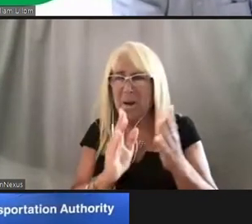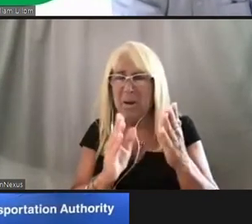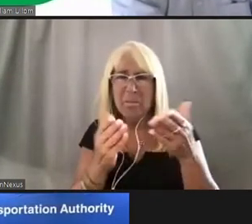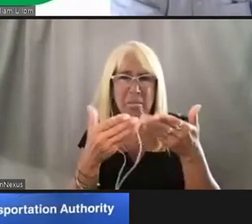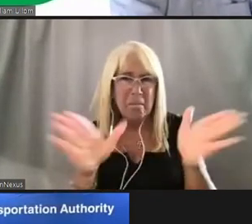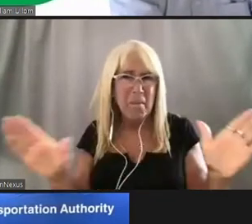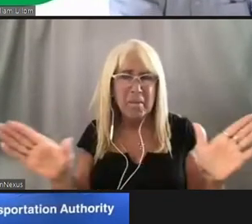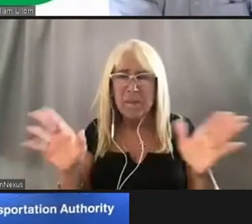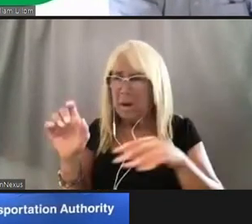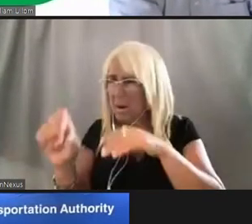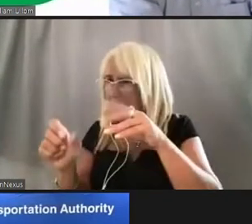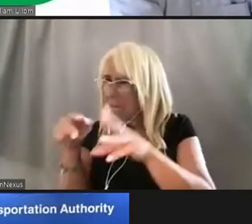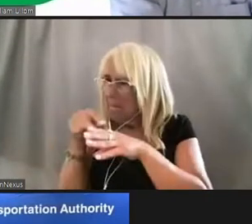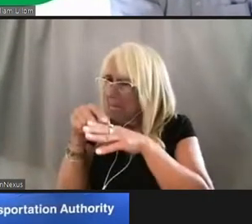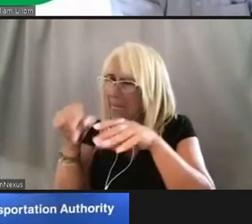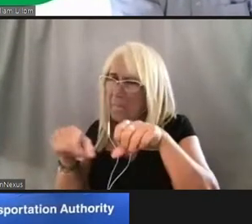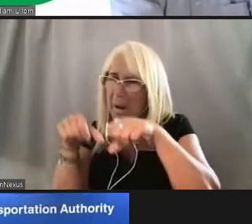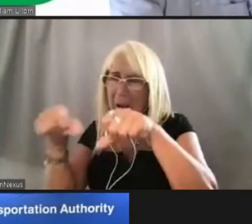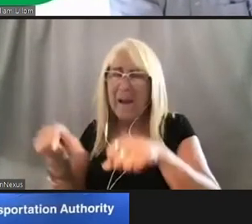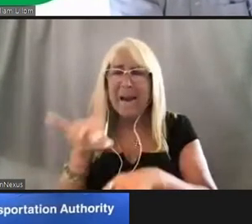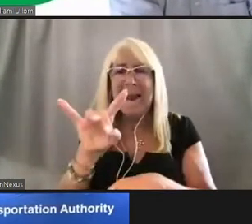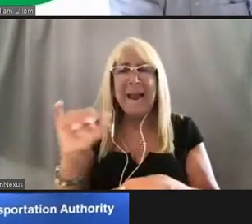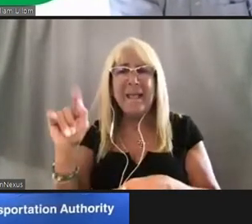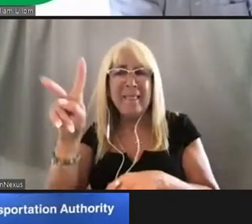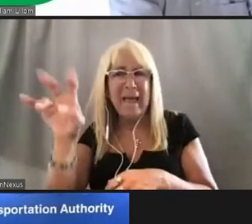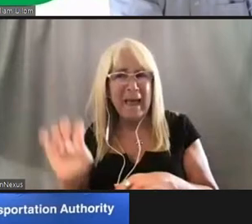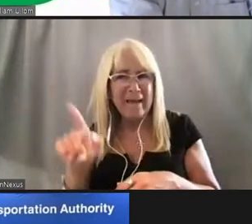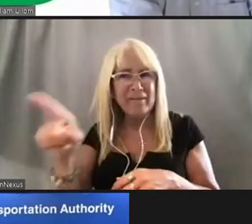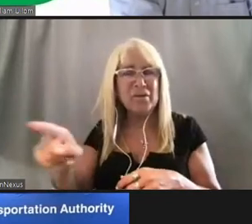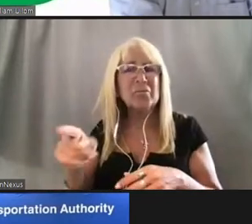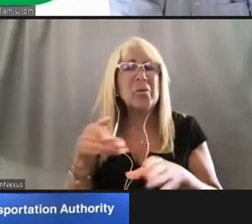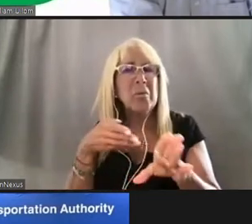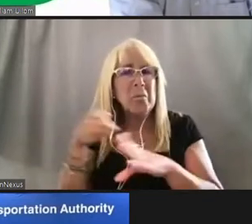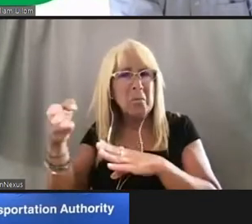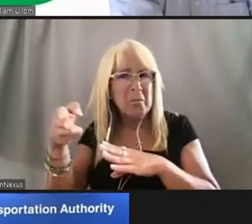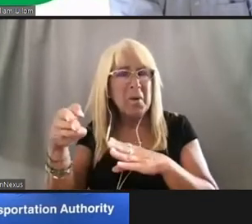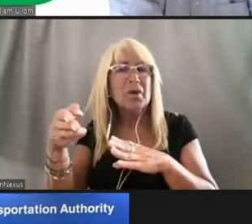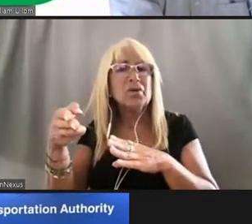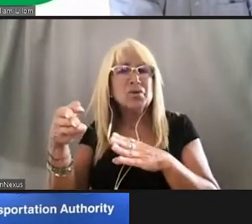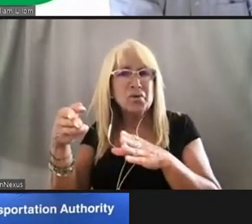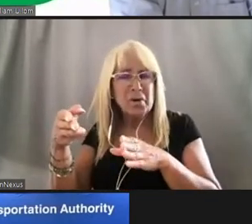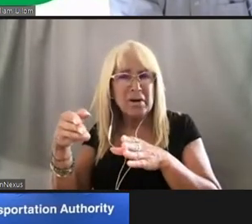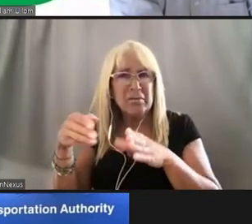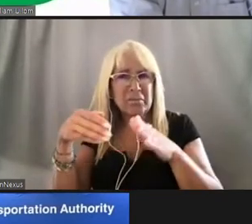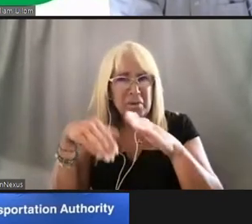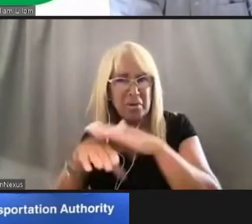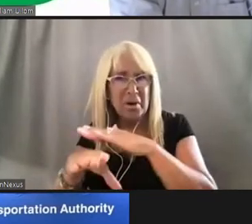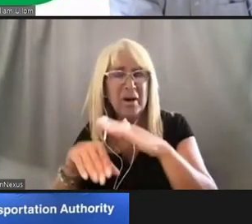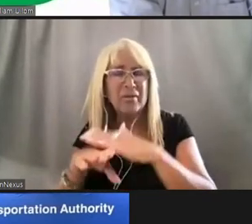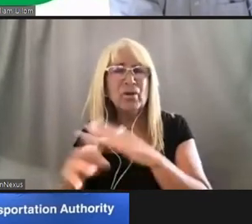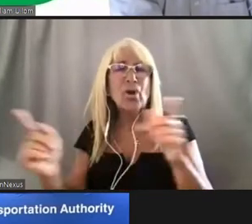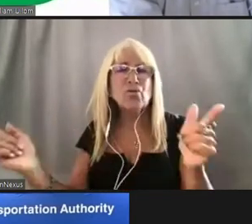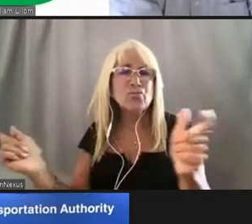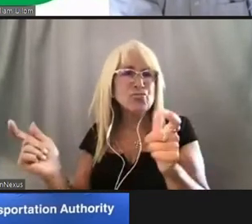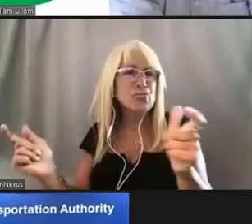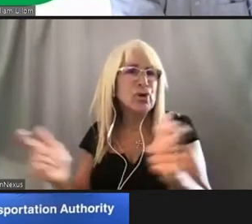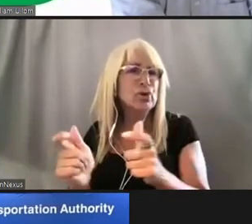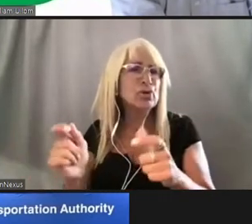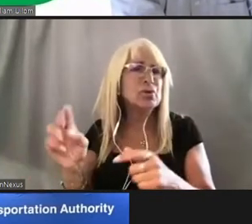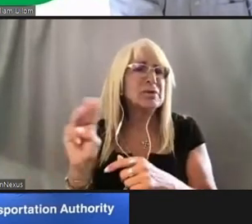Lanes such as 8th Avenue which is a major Corridor which had its usable Lanes reduce increase in traffic around MSG